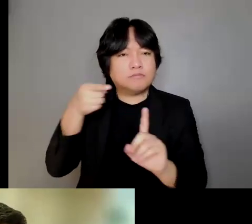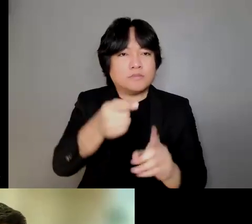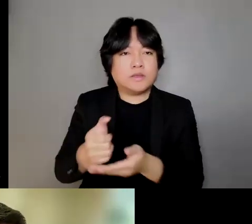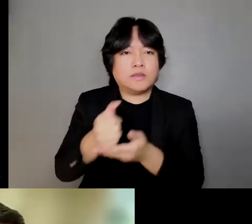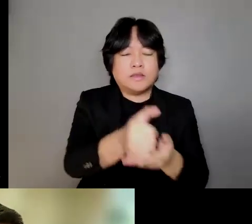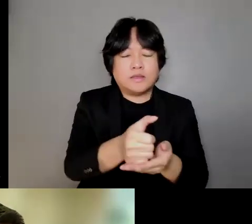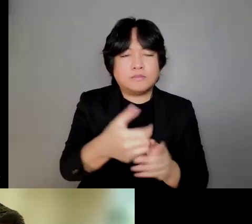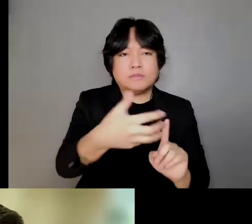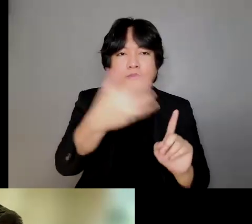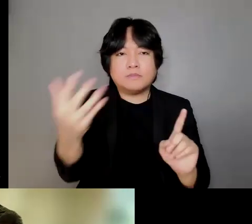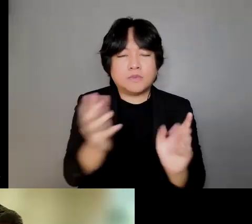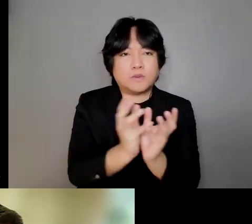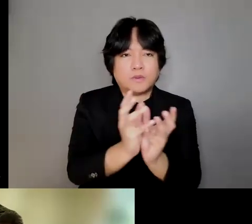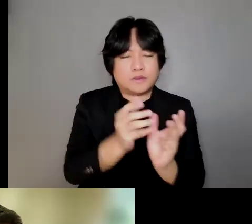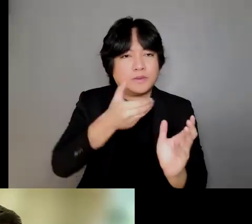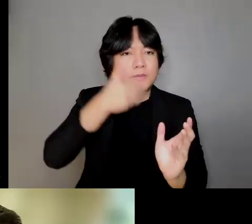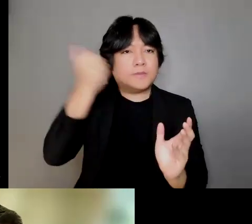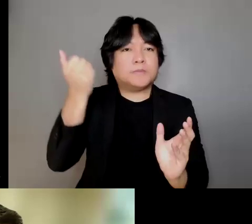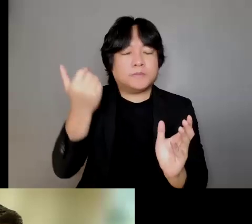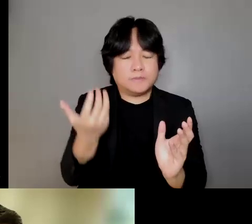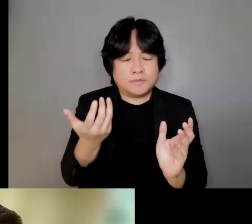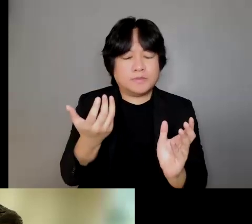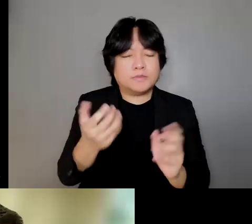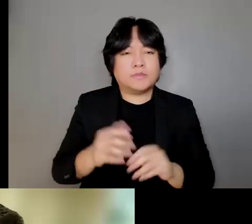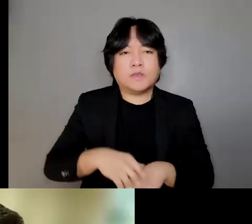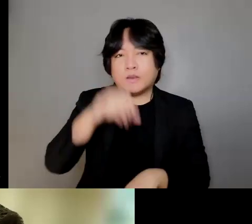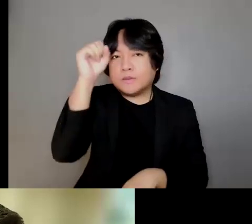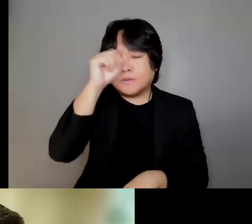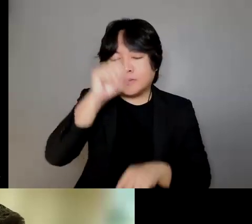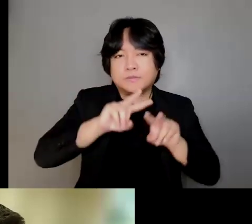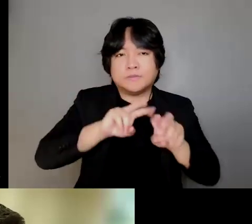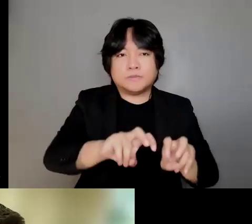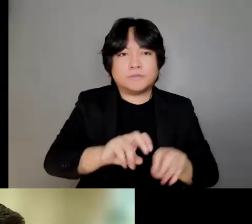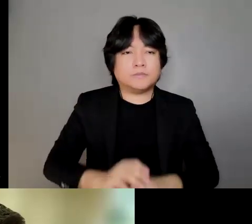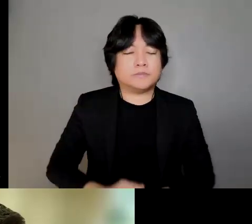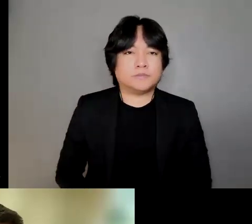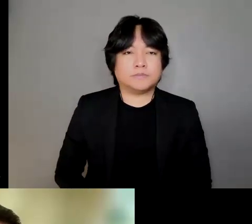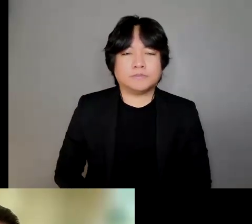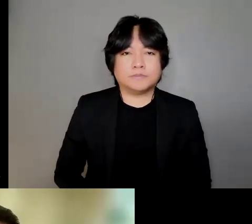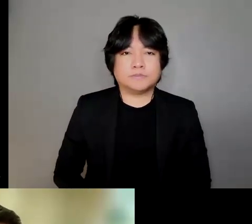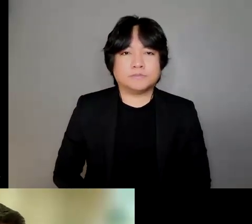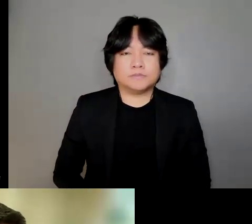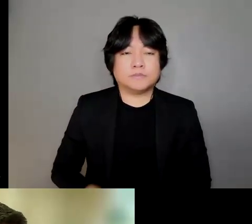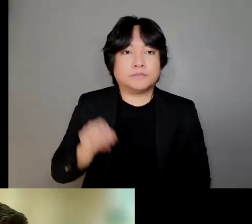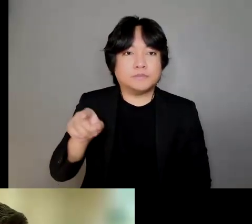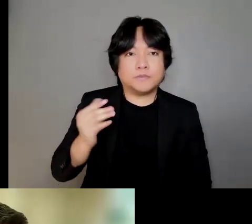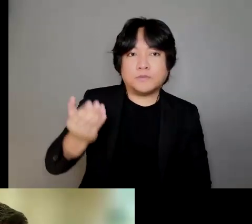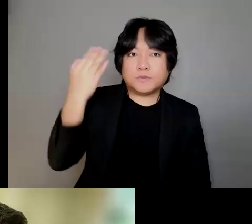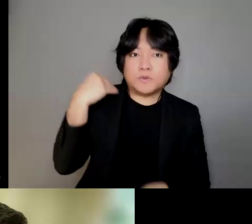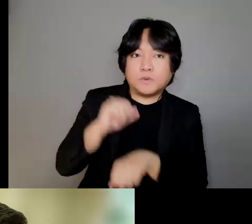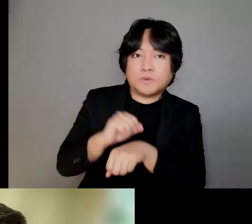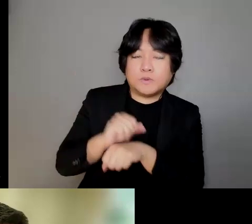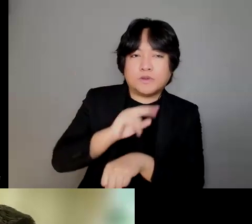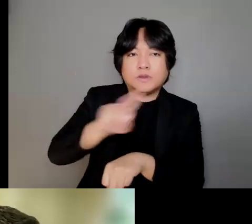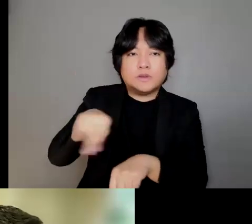community in the Philippines through better LGBTQI scholarship and research. He has previously worked as the national